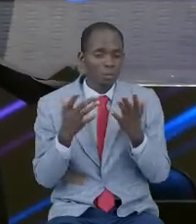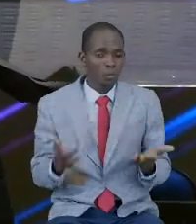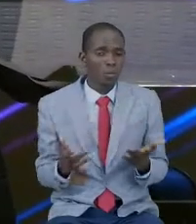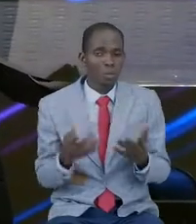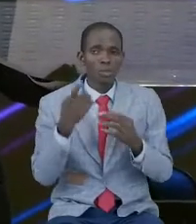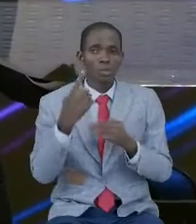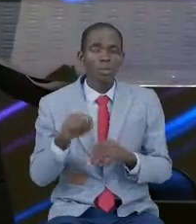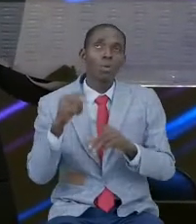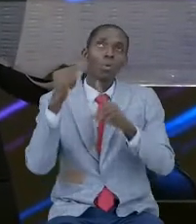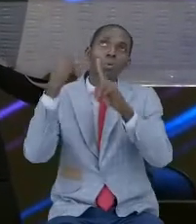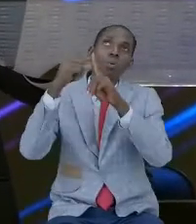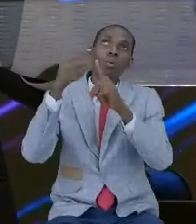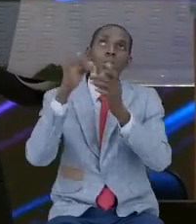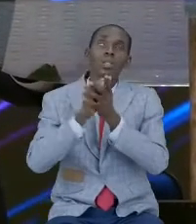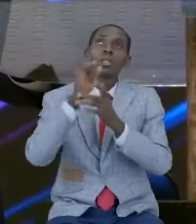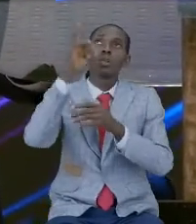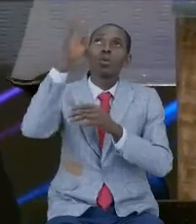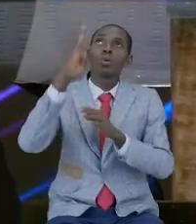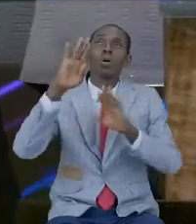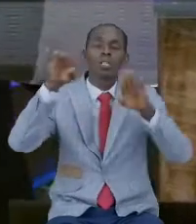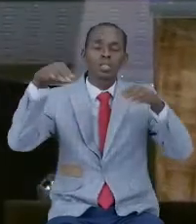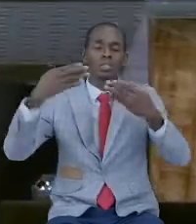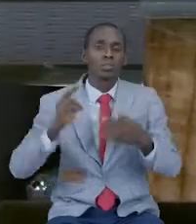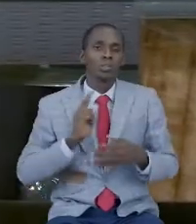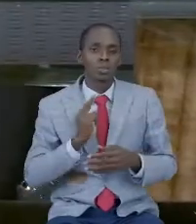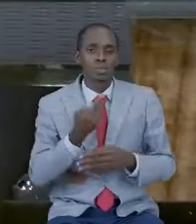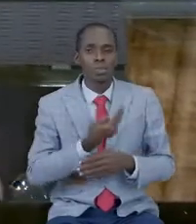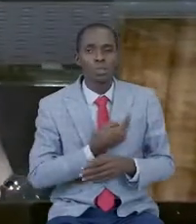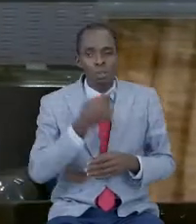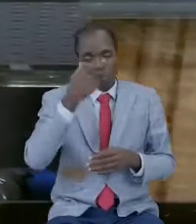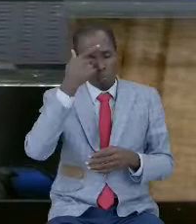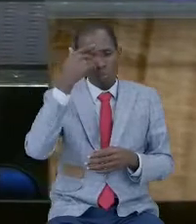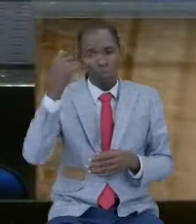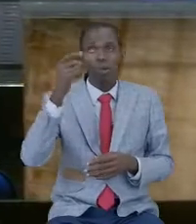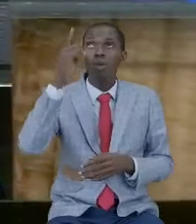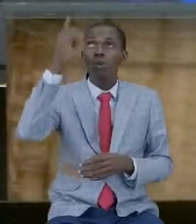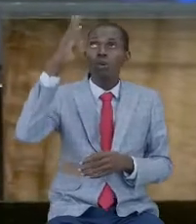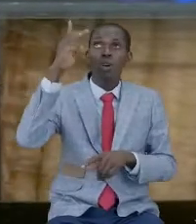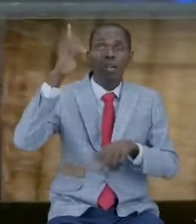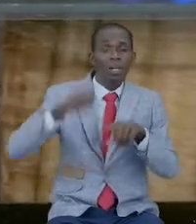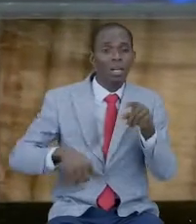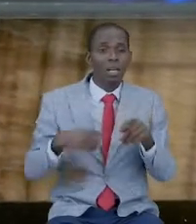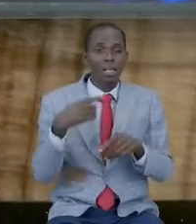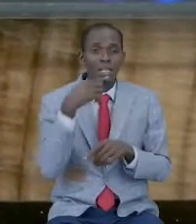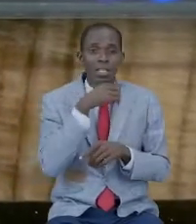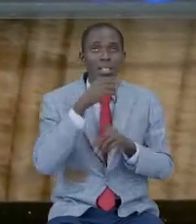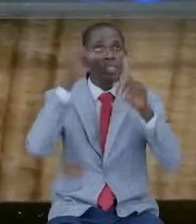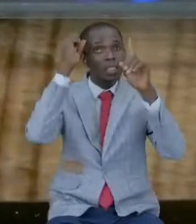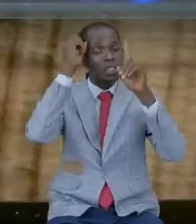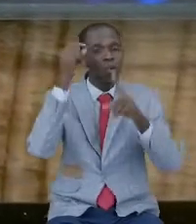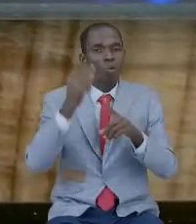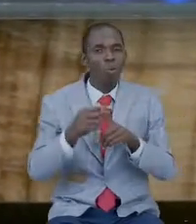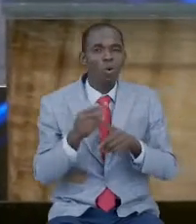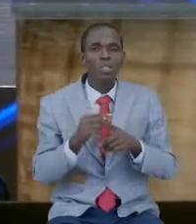word that God has given us, because God cannot lie, his word is the word of